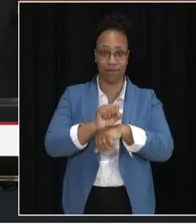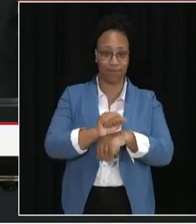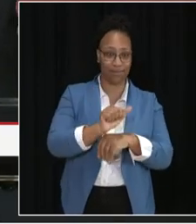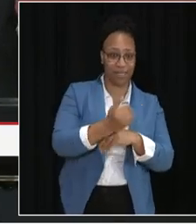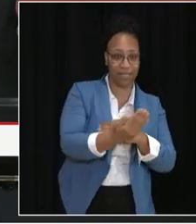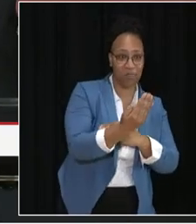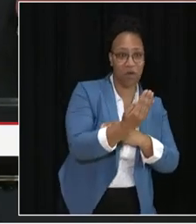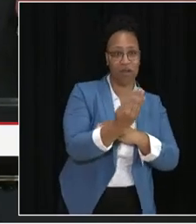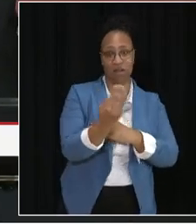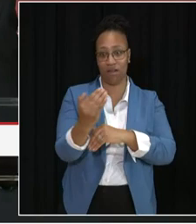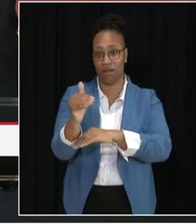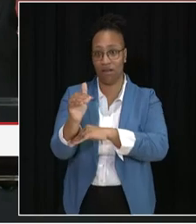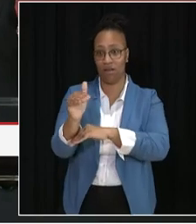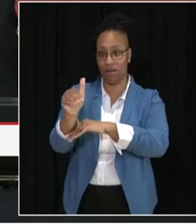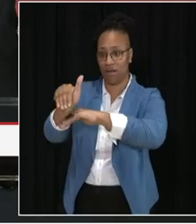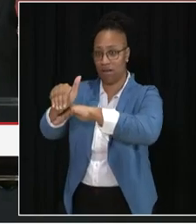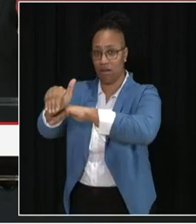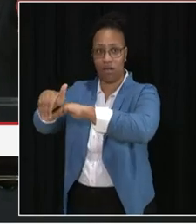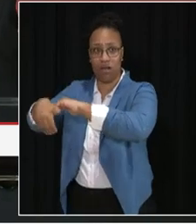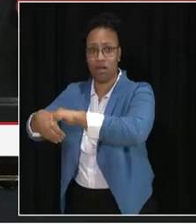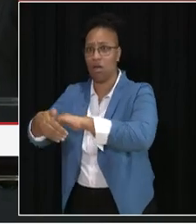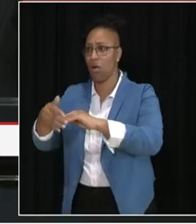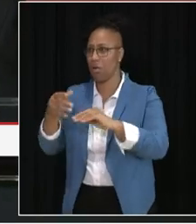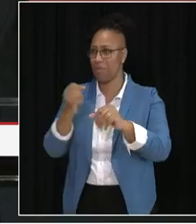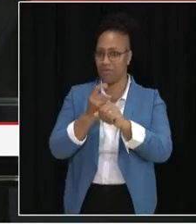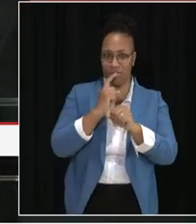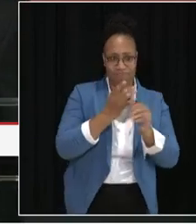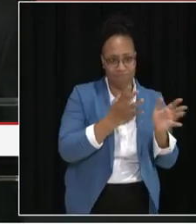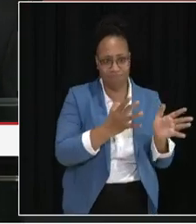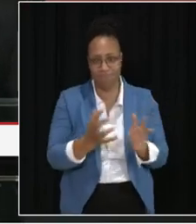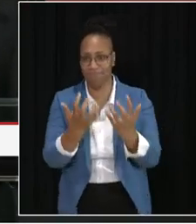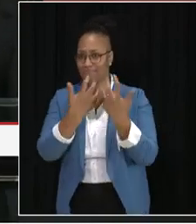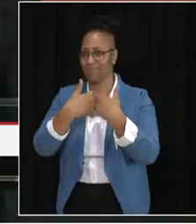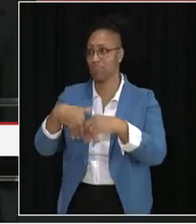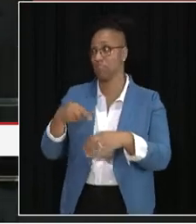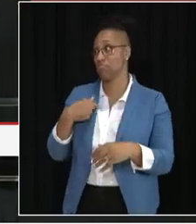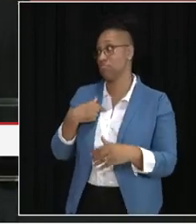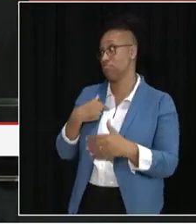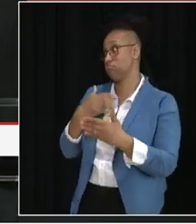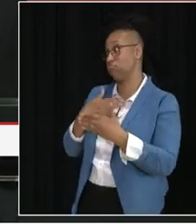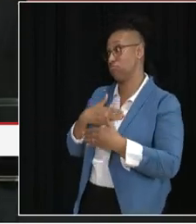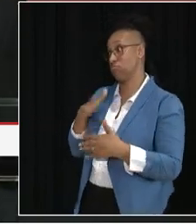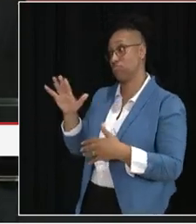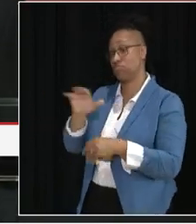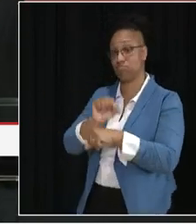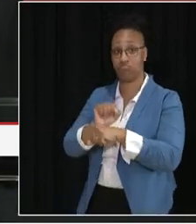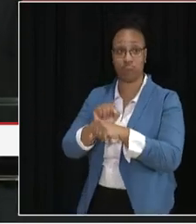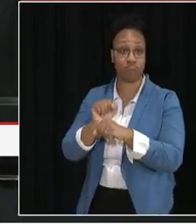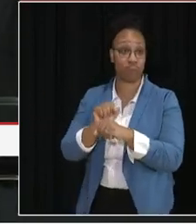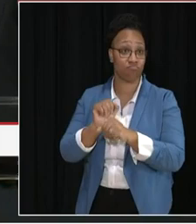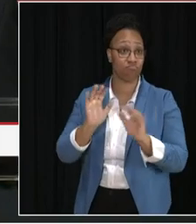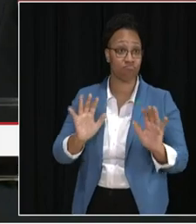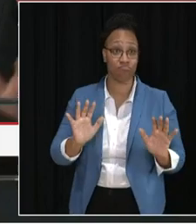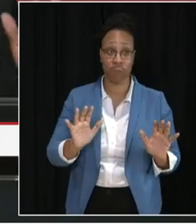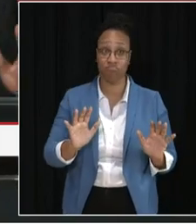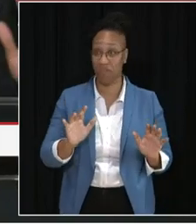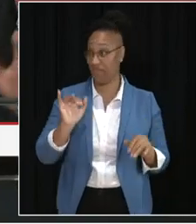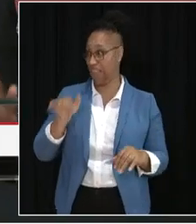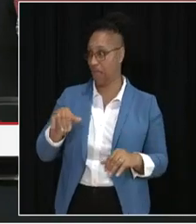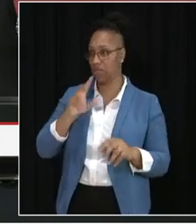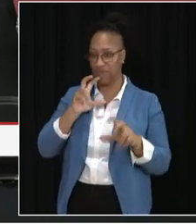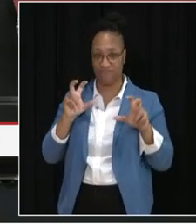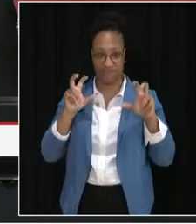in order in the last couple of days. Like, we really appreciate you all. I want to thank you, Mayor Bowser, for investing in that, because at the bottom